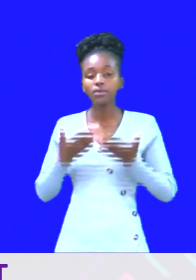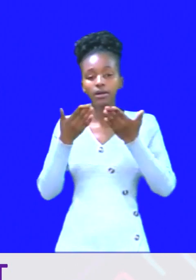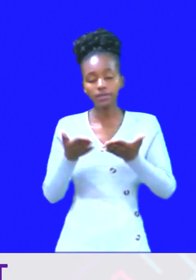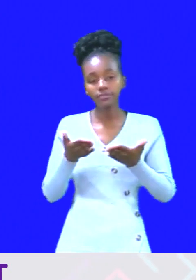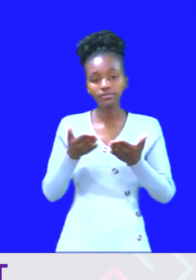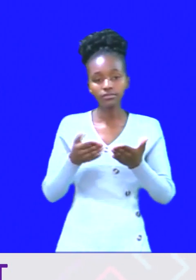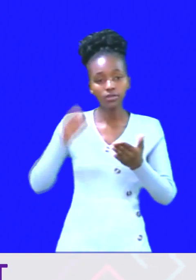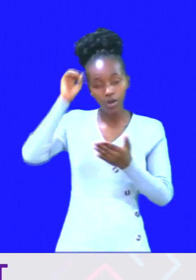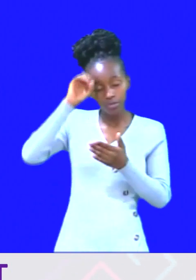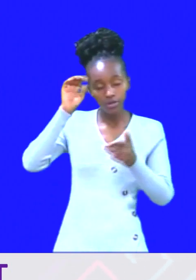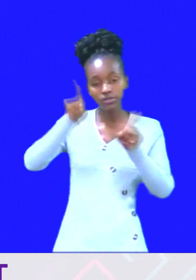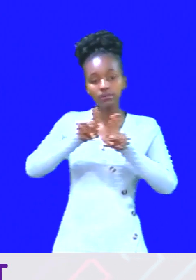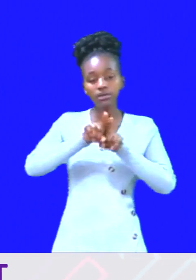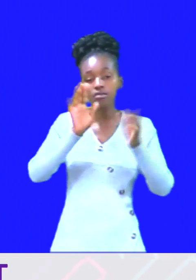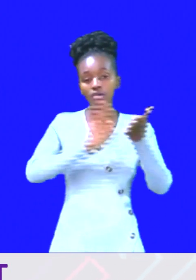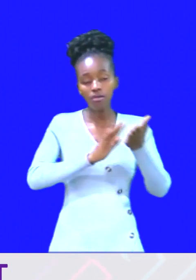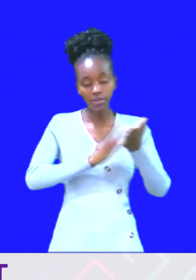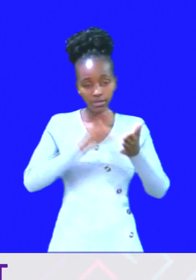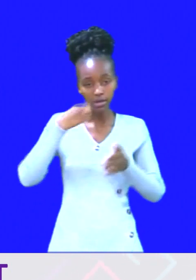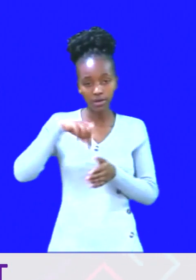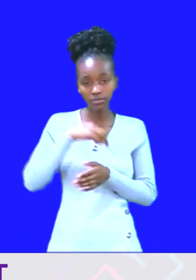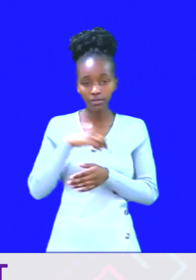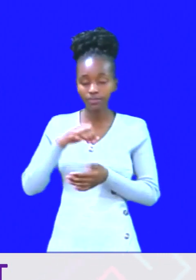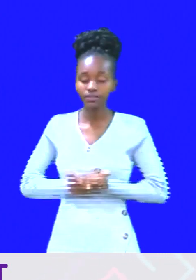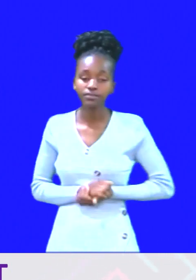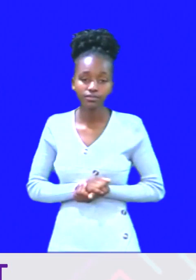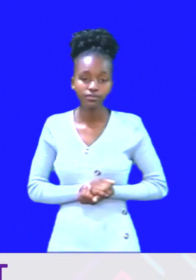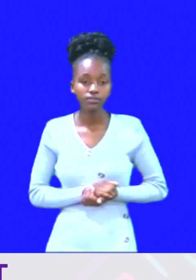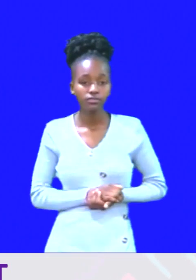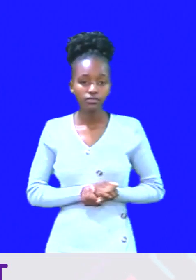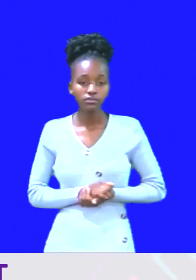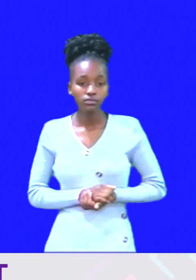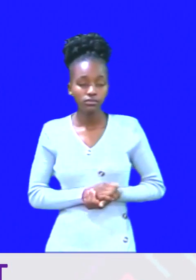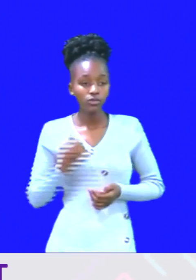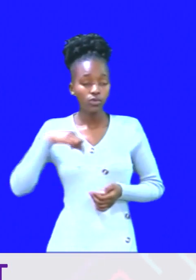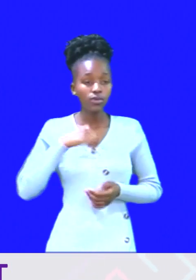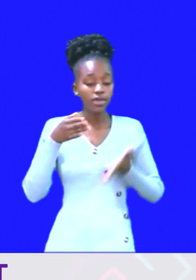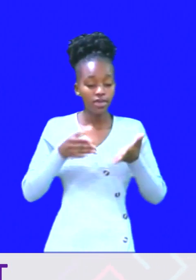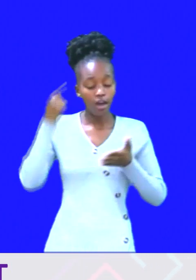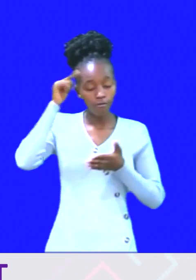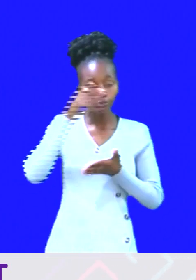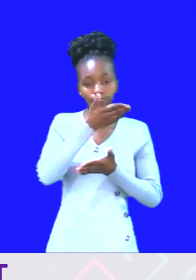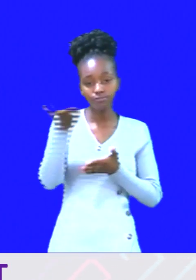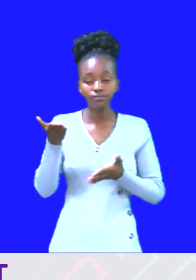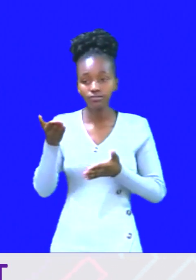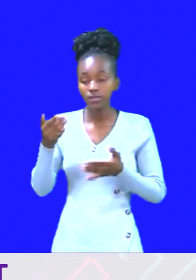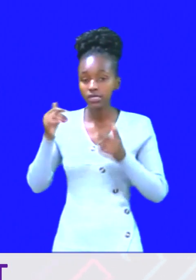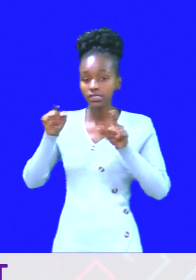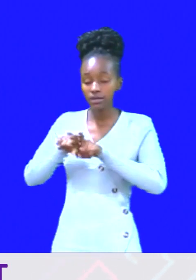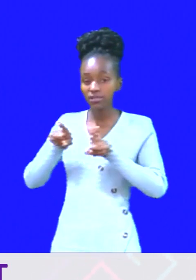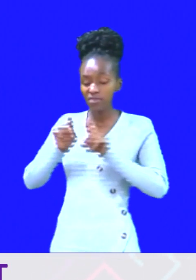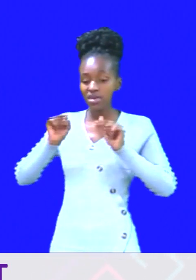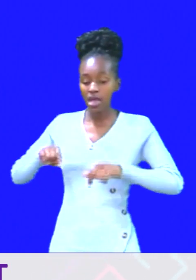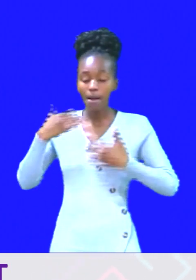you share your comments and thoughts with us. Kabisa. We are here for you. And the playlist here is